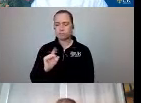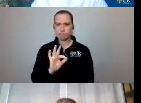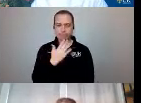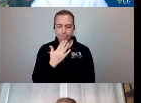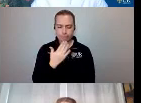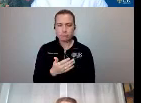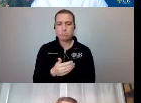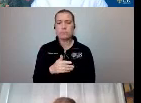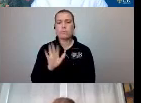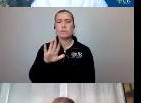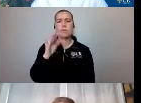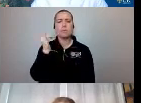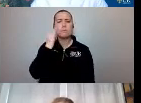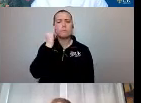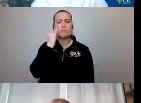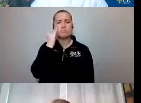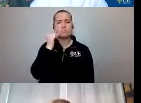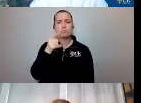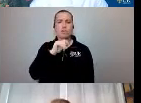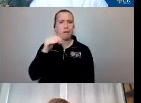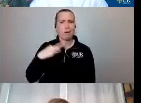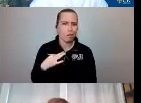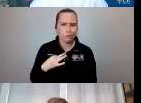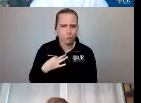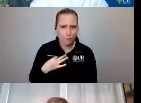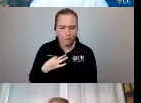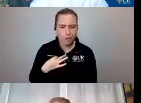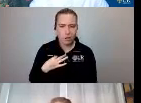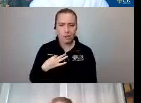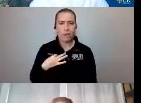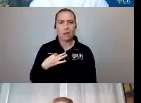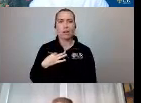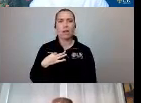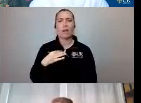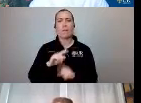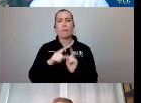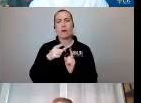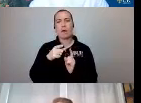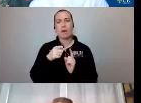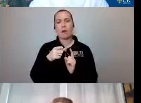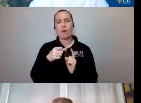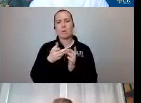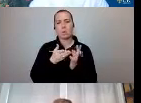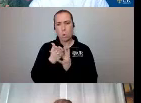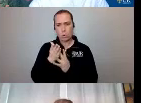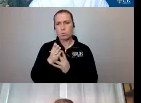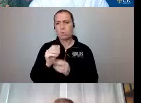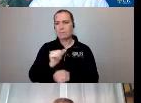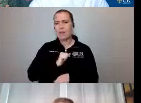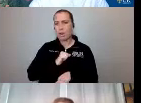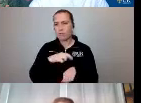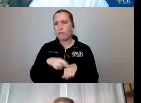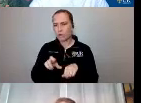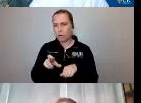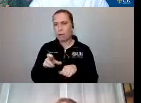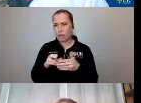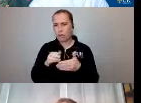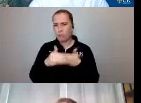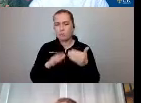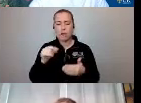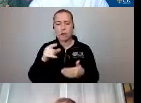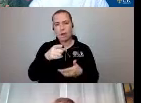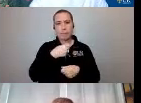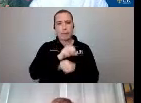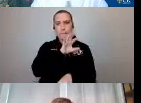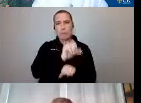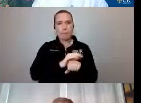What happens if you're not eligible, but you start going through the self-referral process? So you go onto your website and you try to make an appointment. What happens